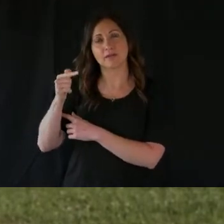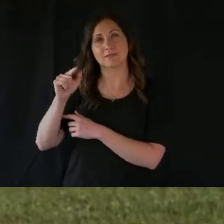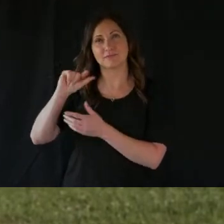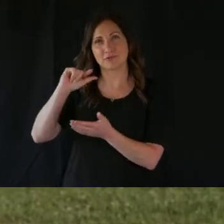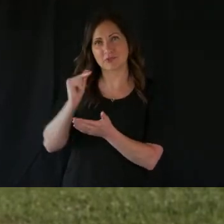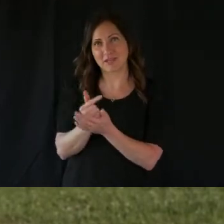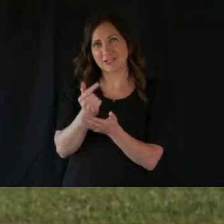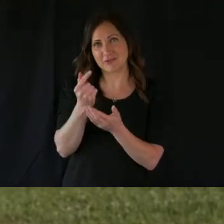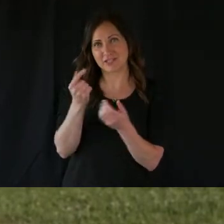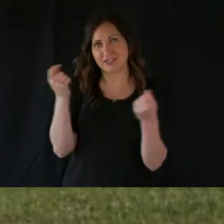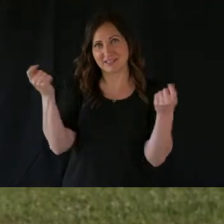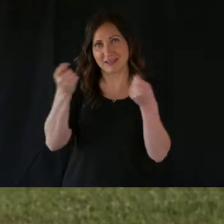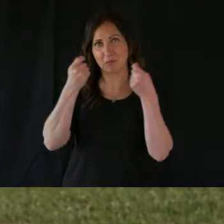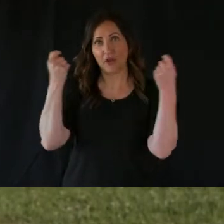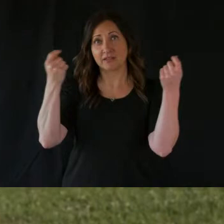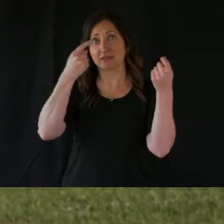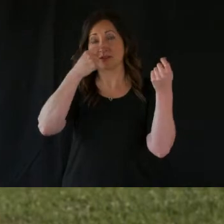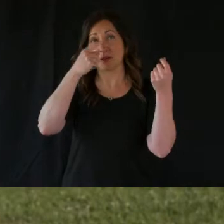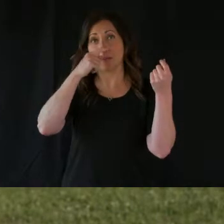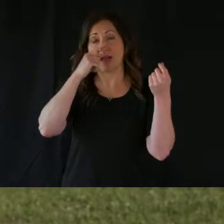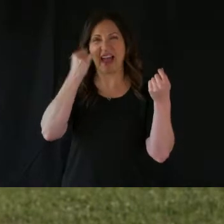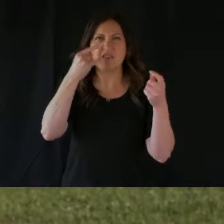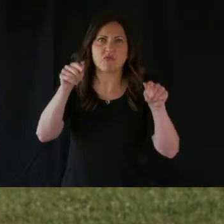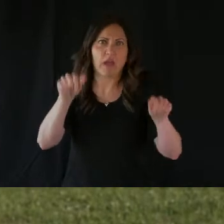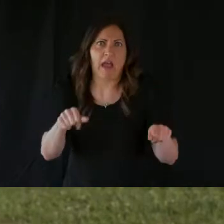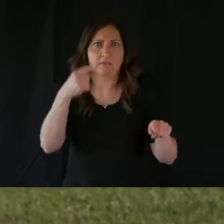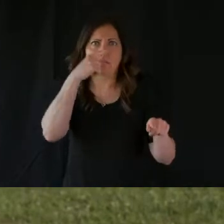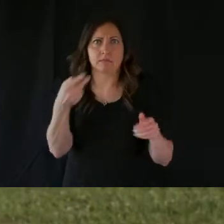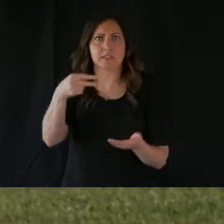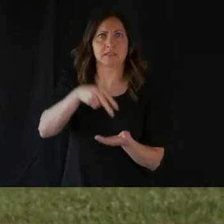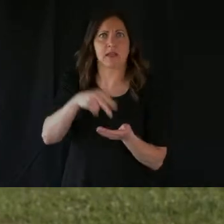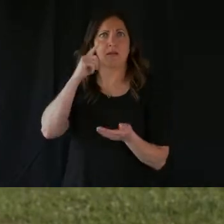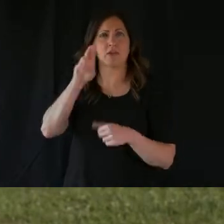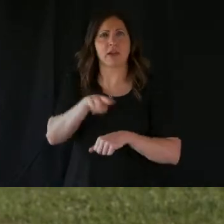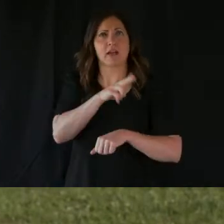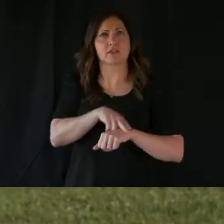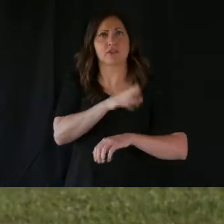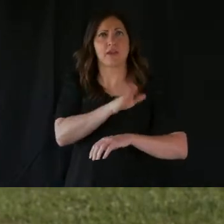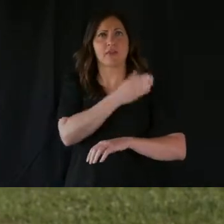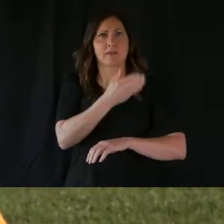ceremonies. Please rise if you're able for the national anthem.